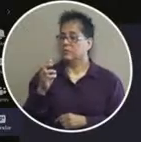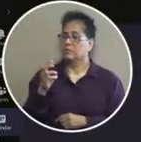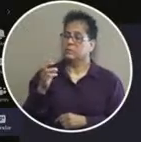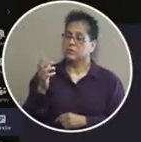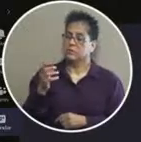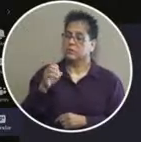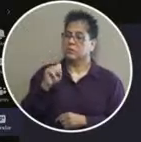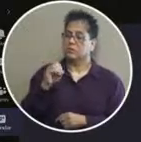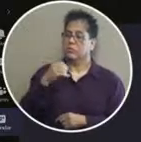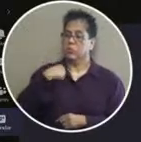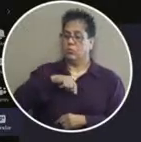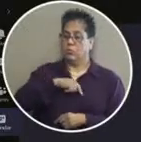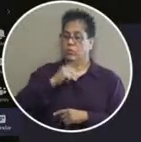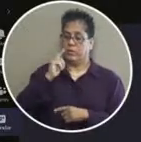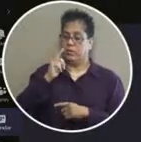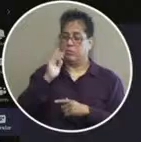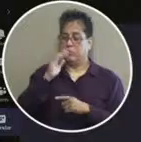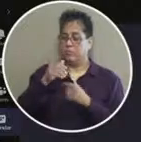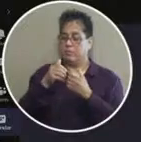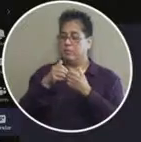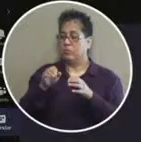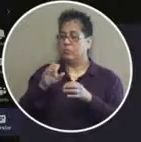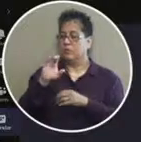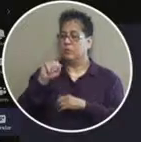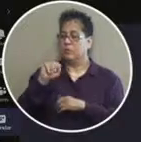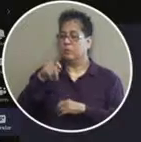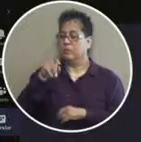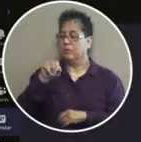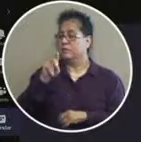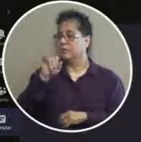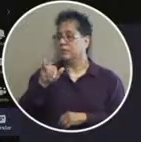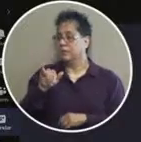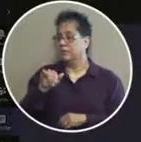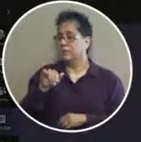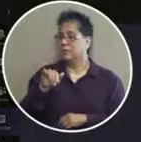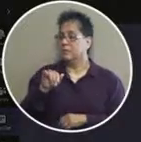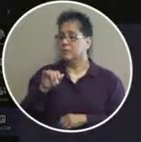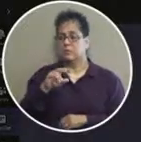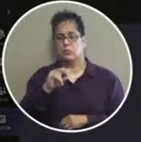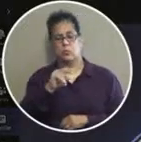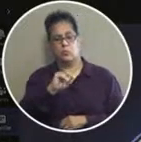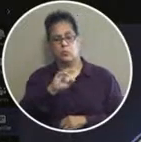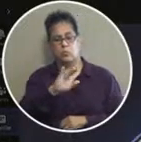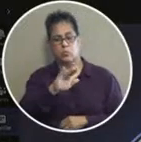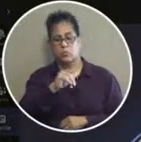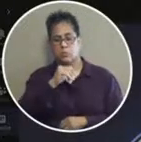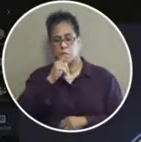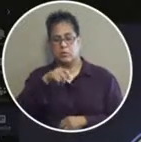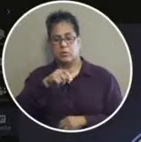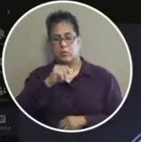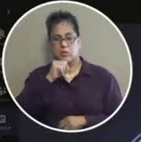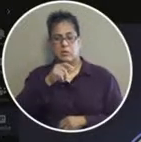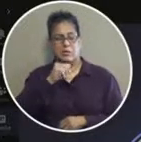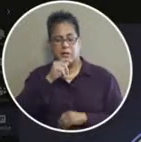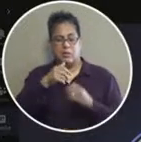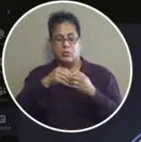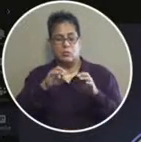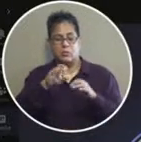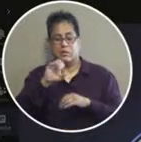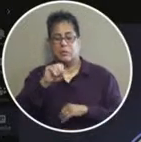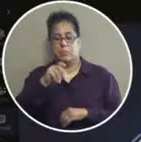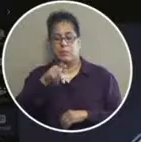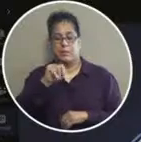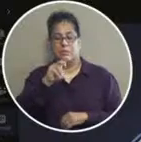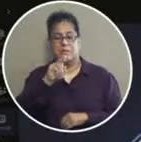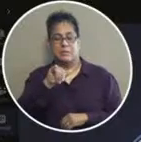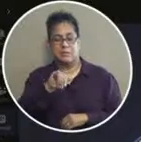So we're going to be losing capacity. What is the plan that we have in Not place? necessarily. We Okay. First of all, we're not losing capacity because we